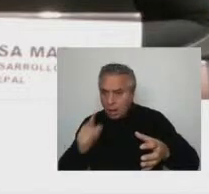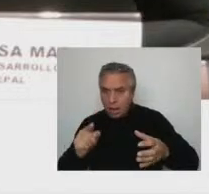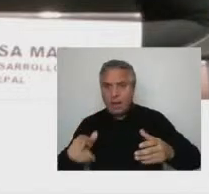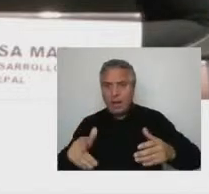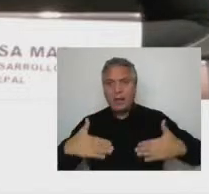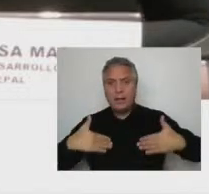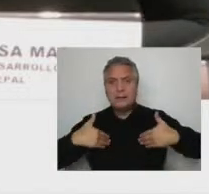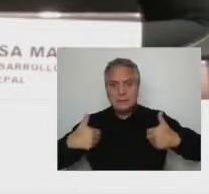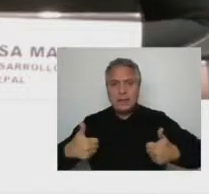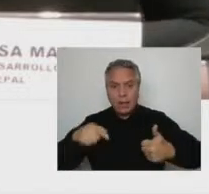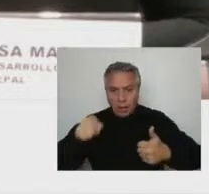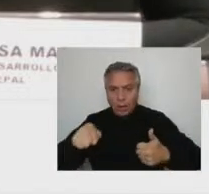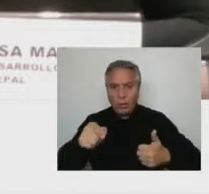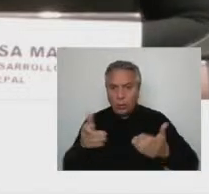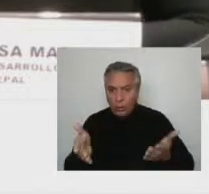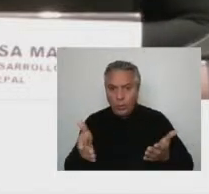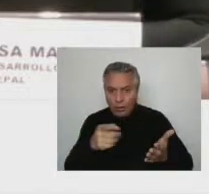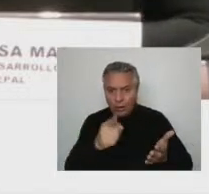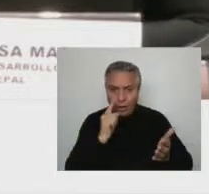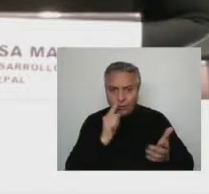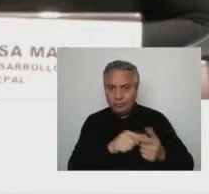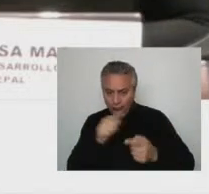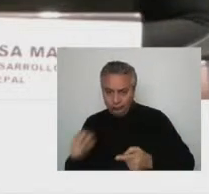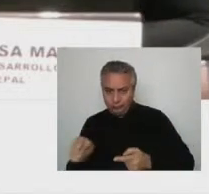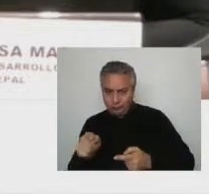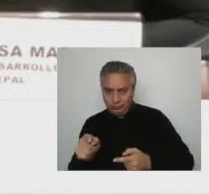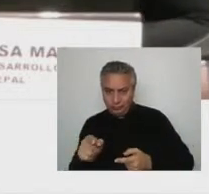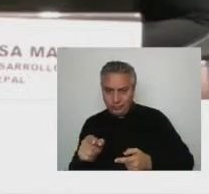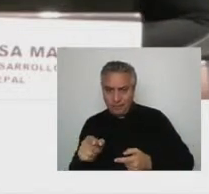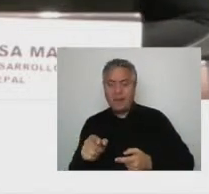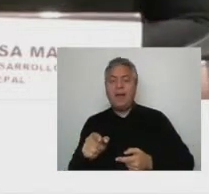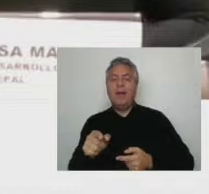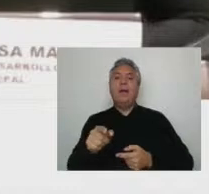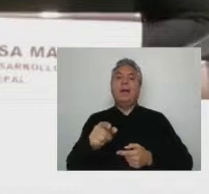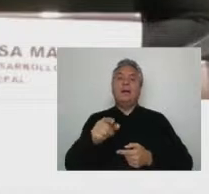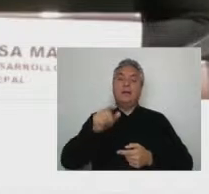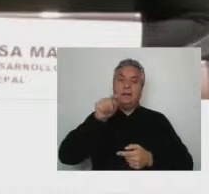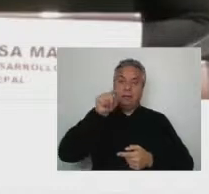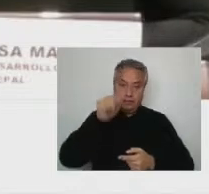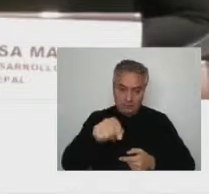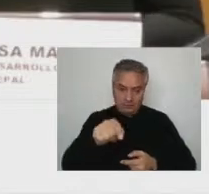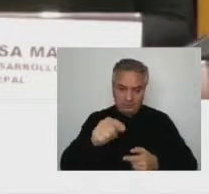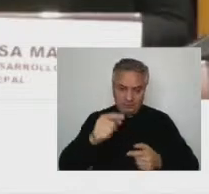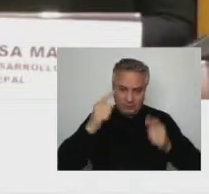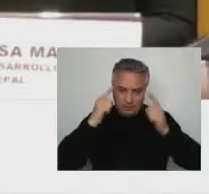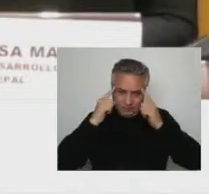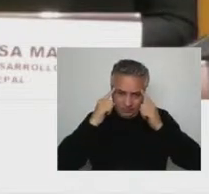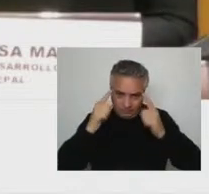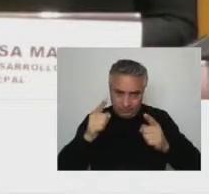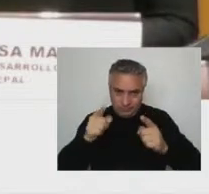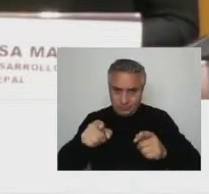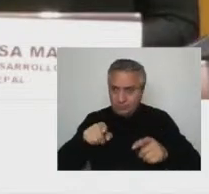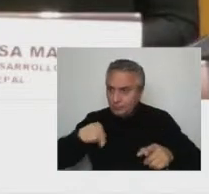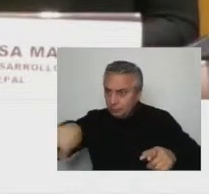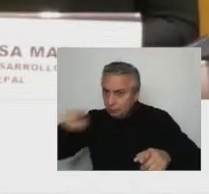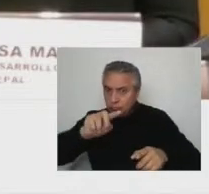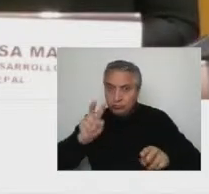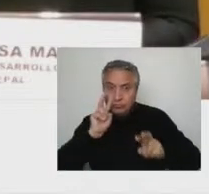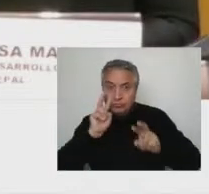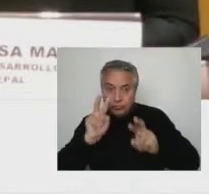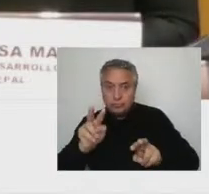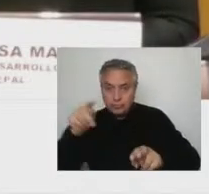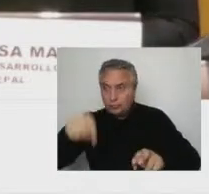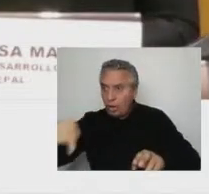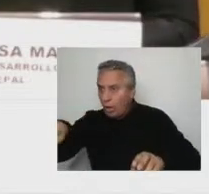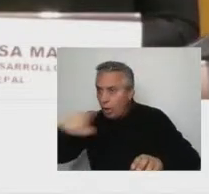an impact on health through the social determinants of health. The presentation will delve deeper into that, so for those of you who are